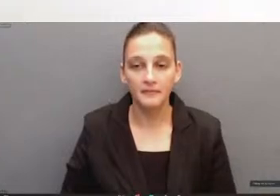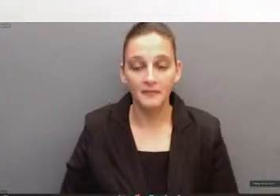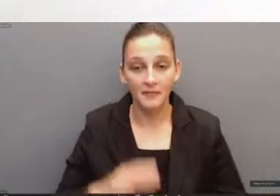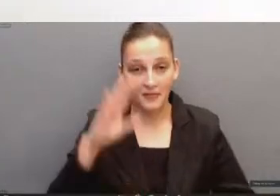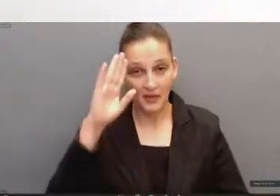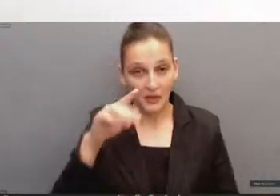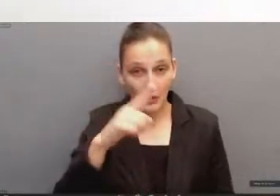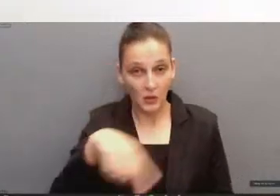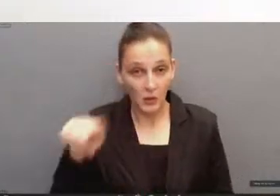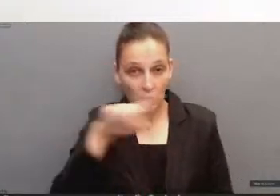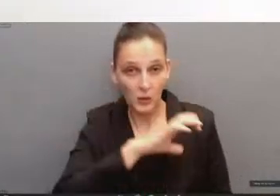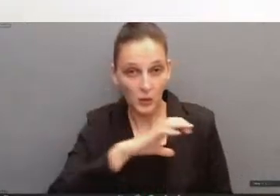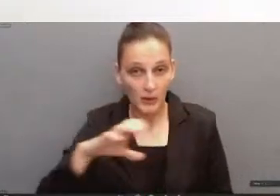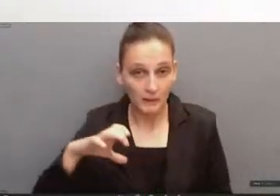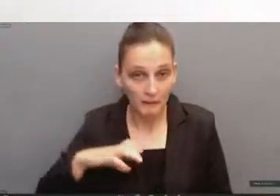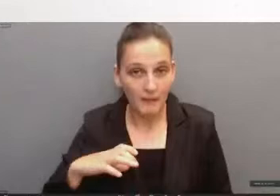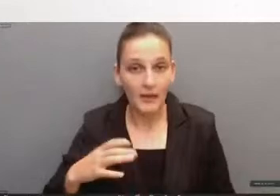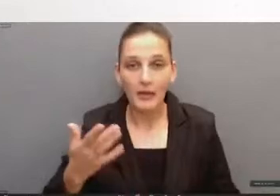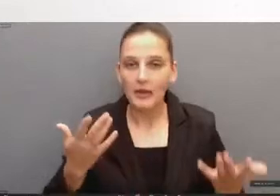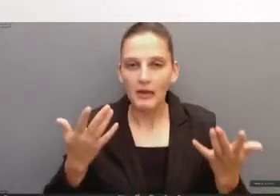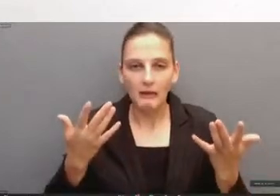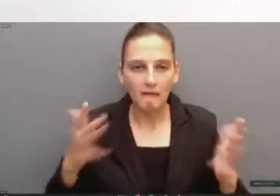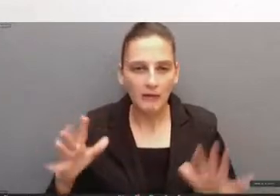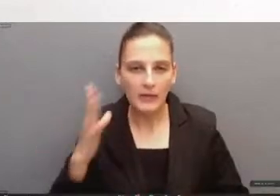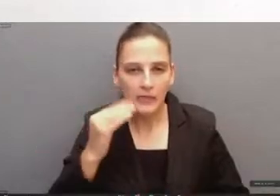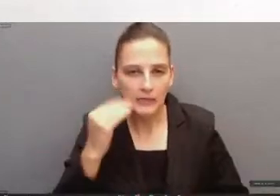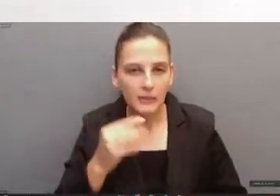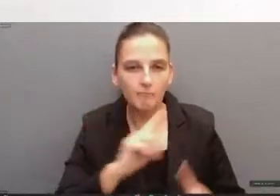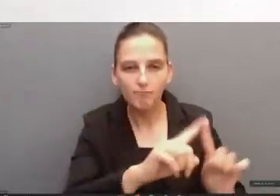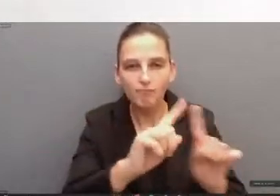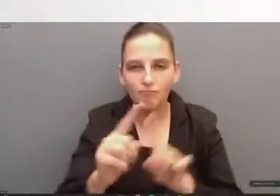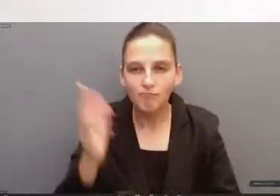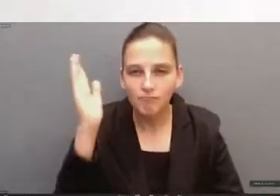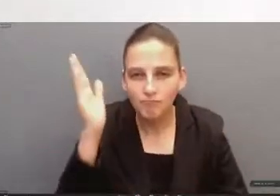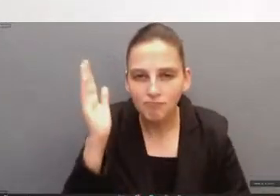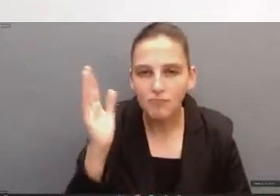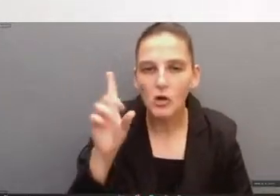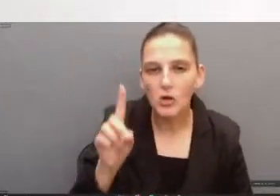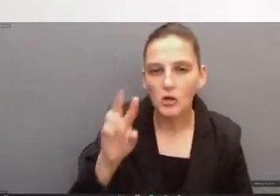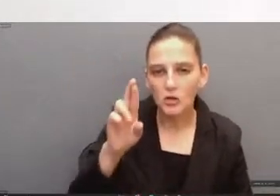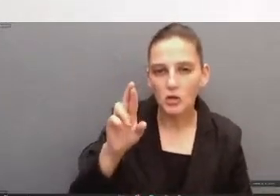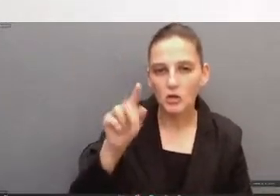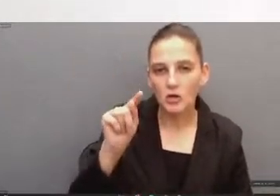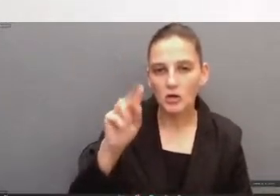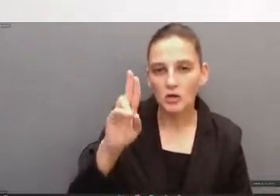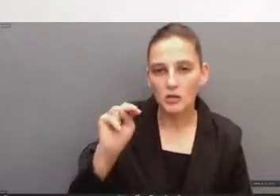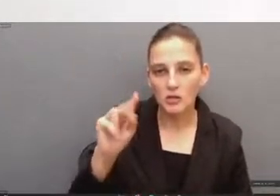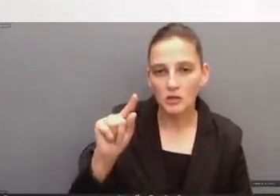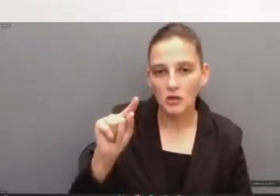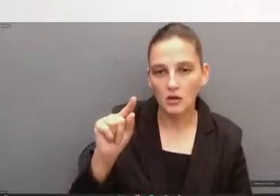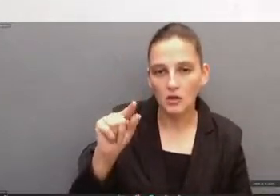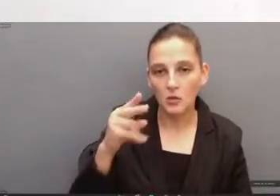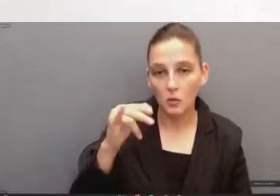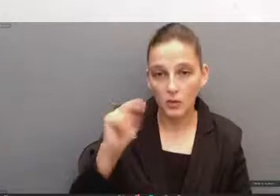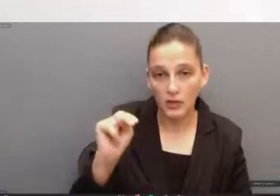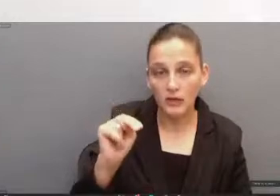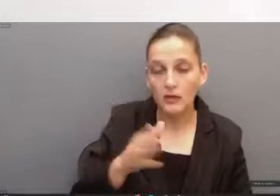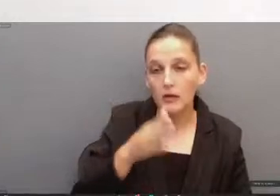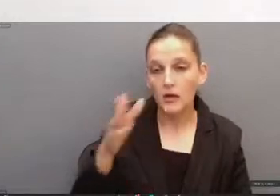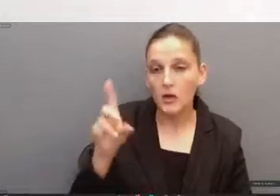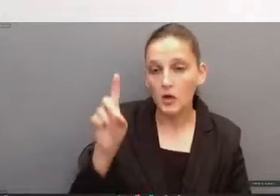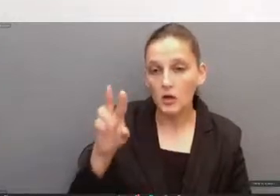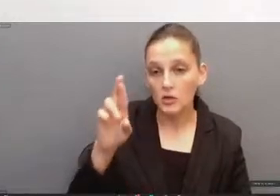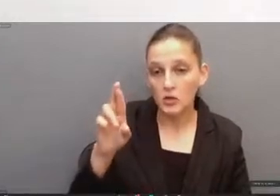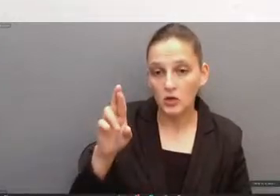heard presentations from Dr. Tuong Nguyen and also Dr.